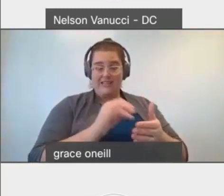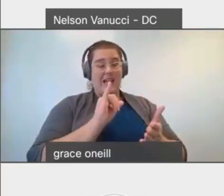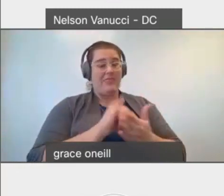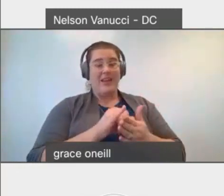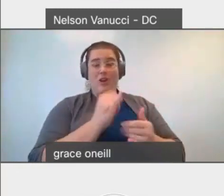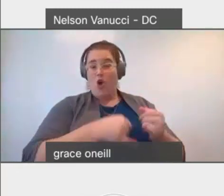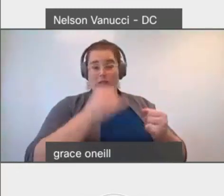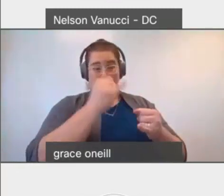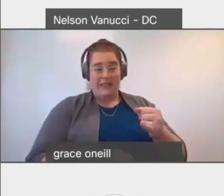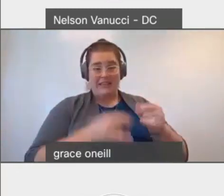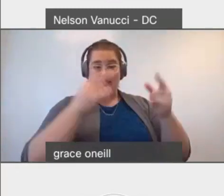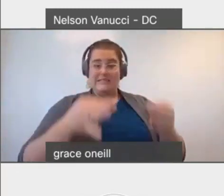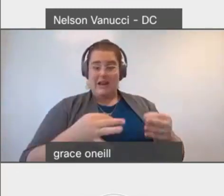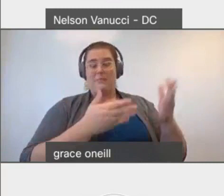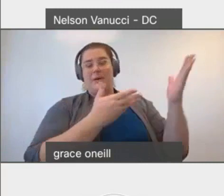health guidance.